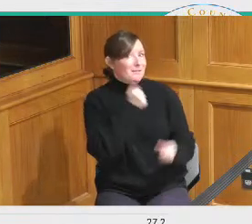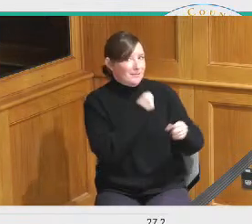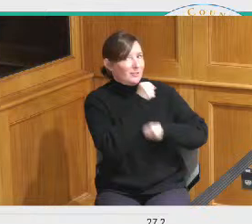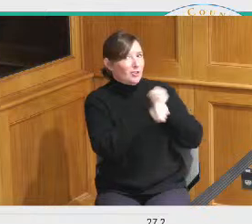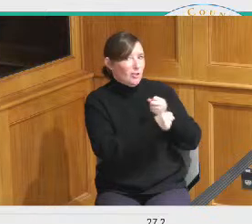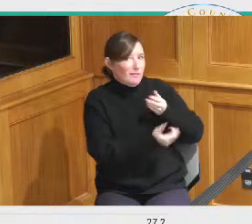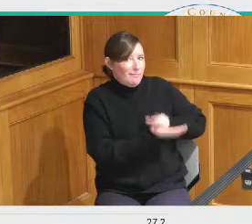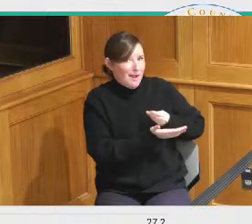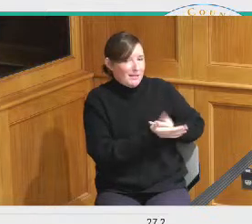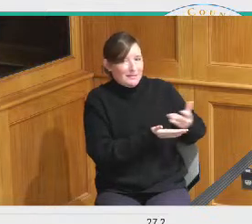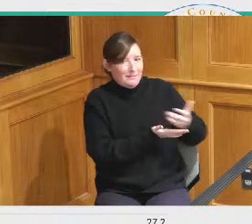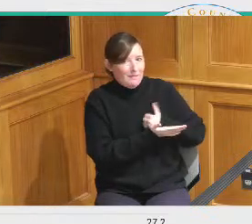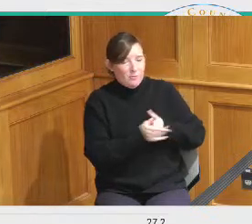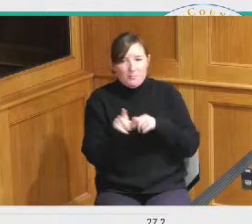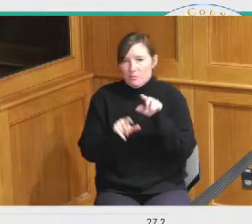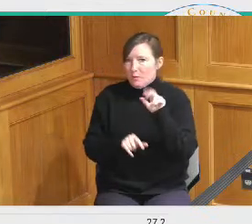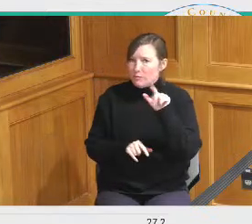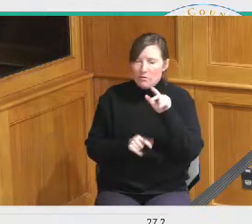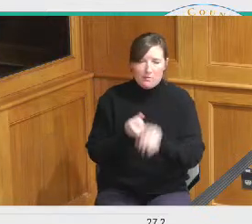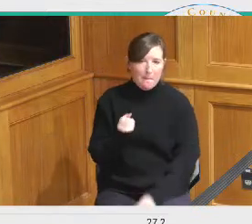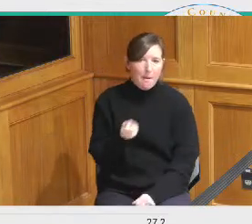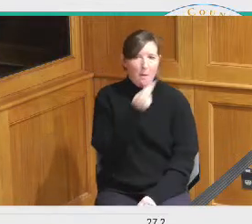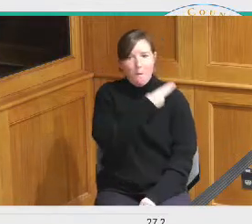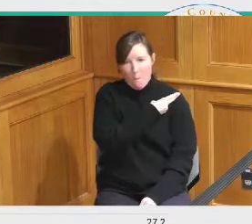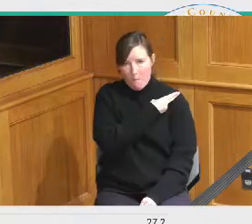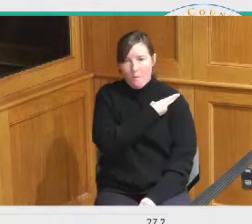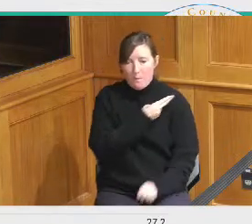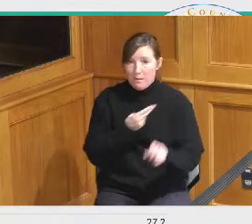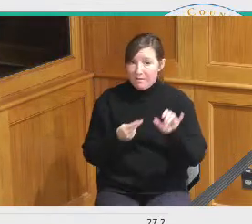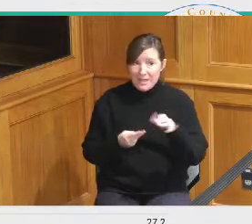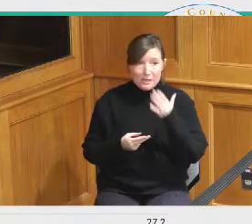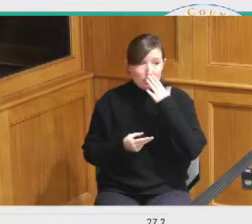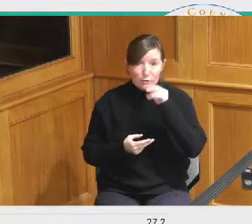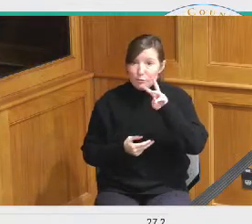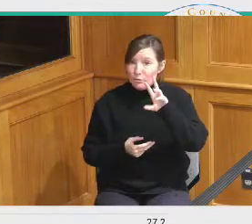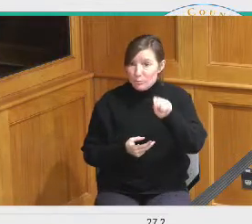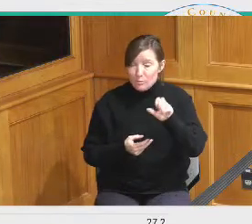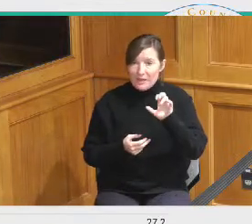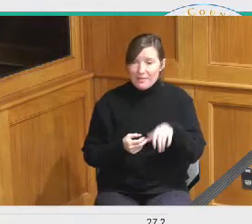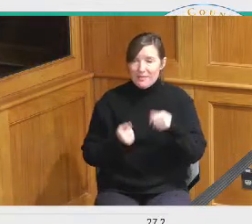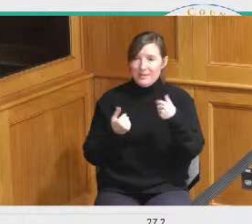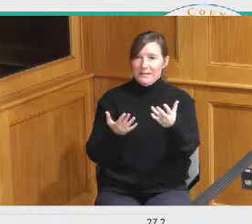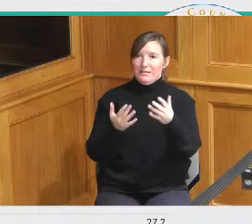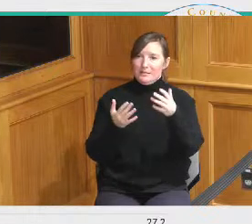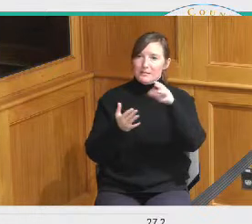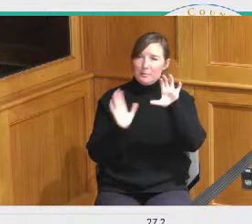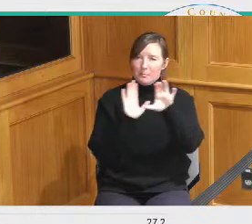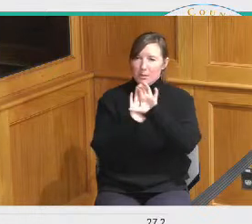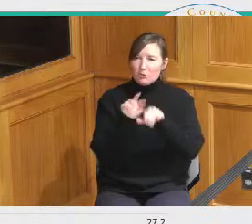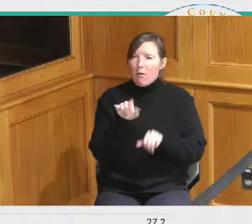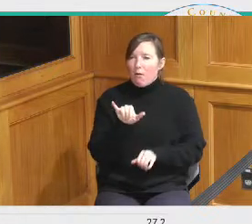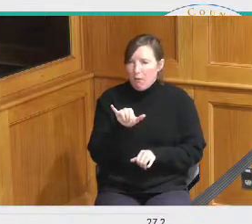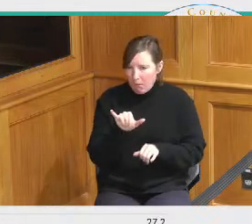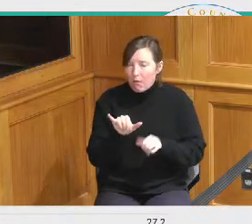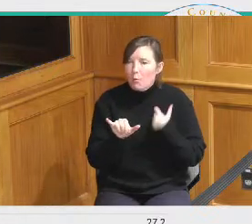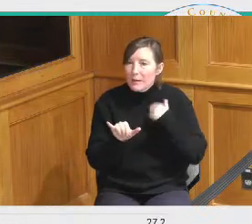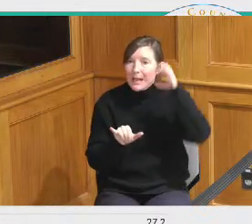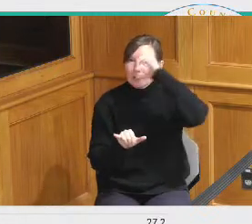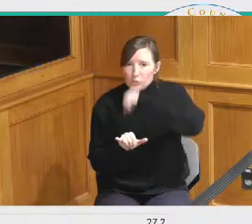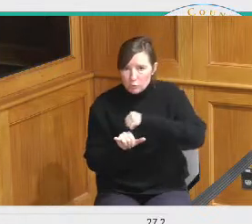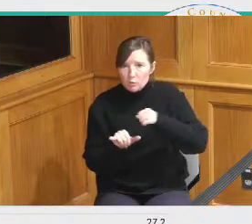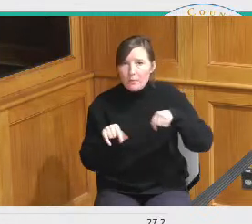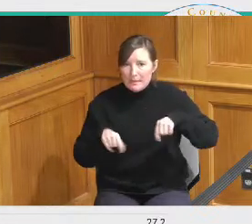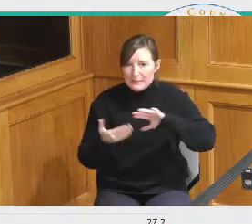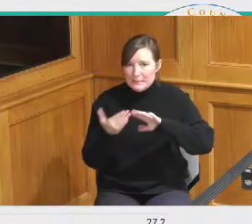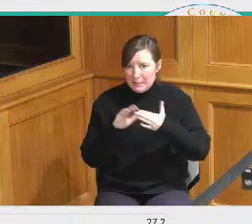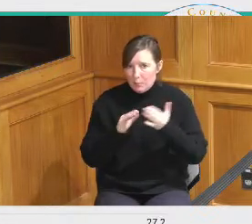tax. So that is good news and supports the funding assumptions that we are making as we go